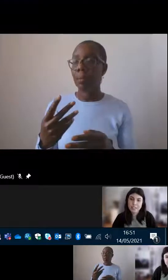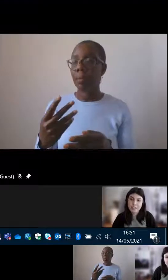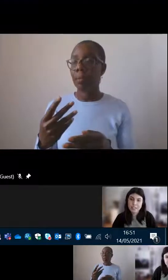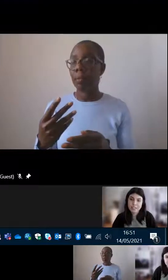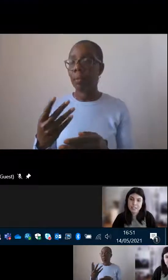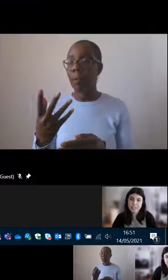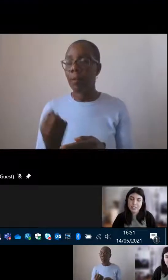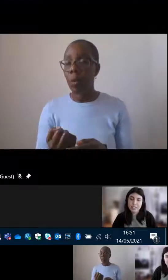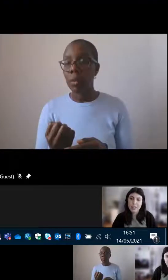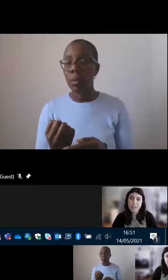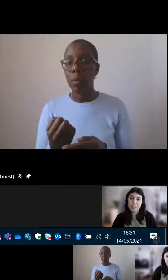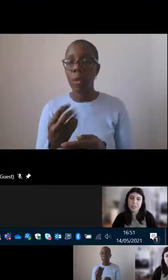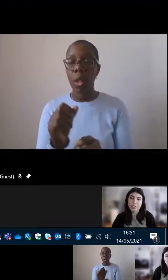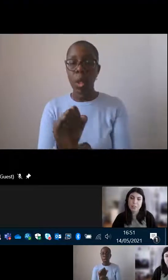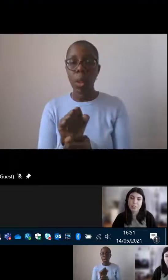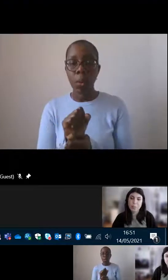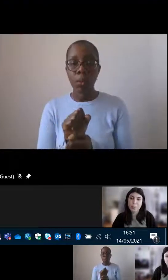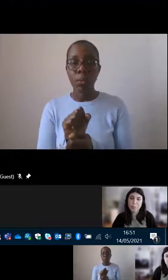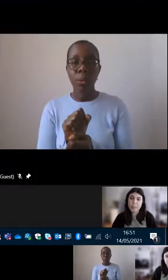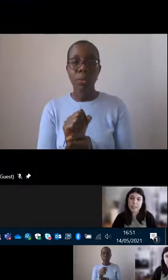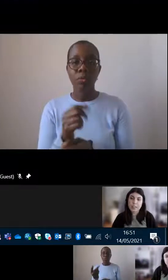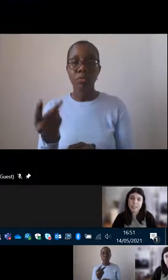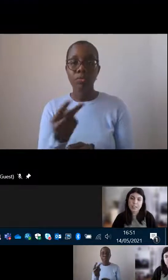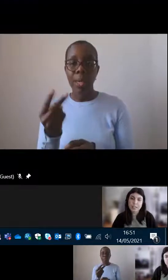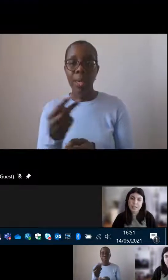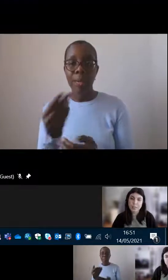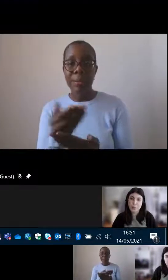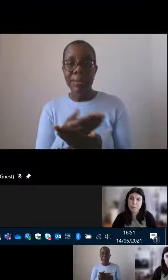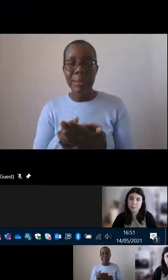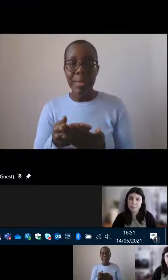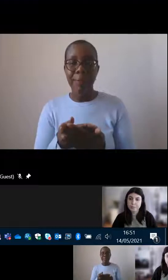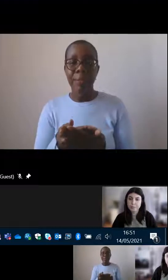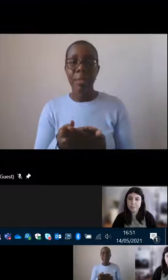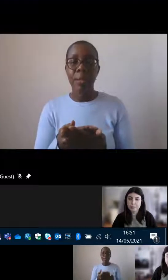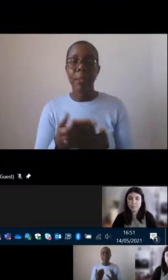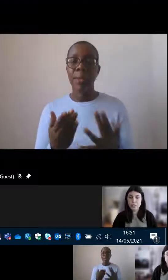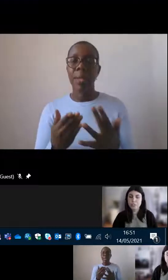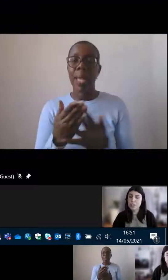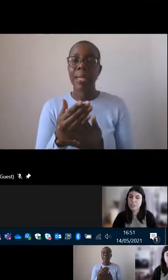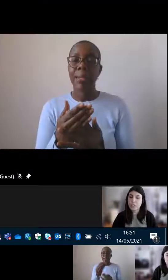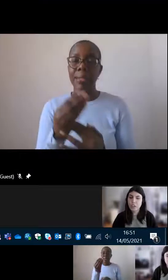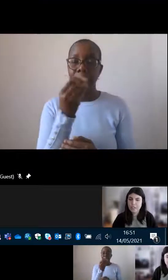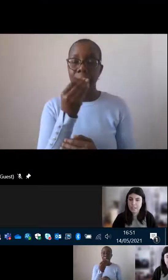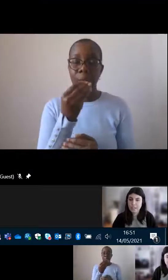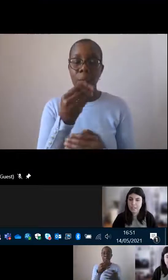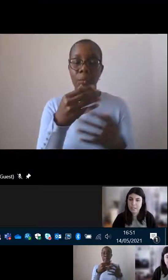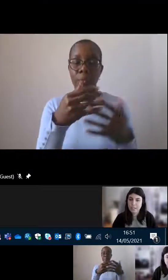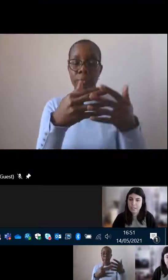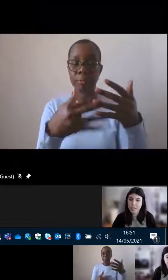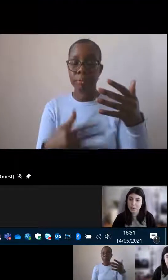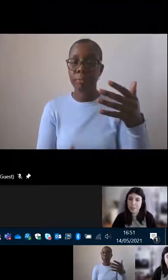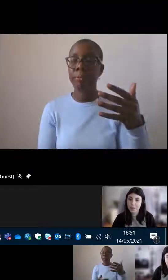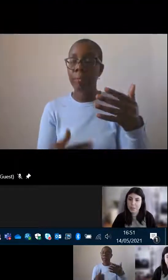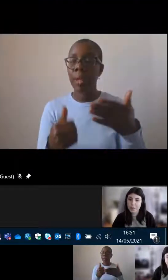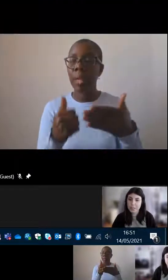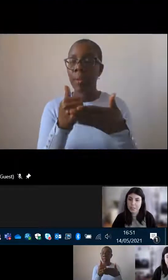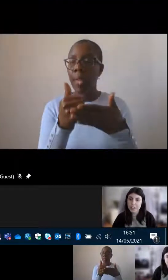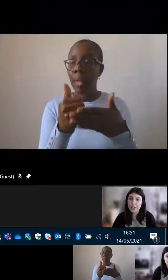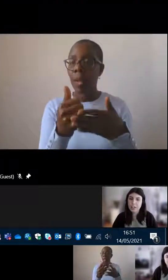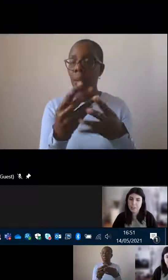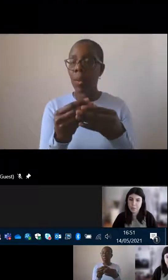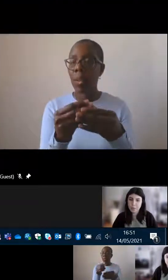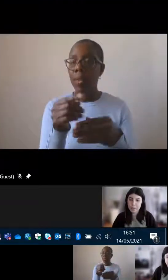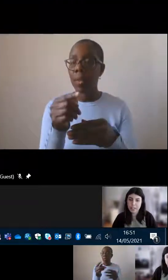regular savings, and also help with accessing food. So you can contact Our Newham